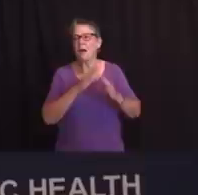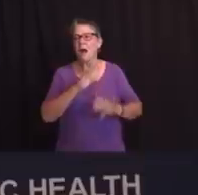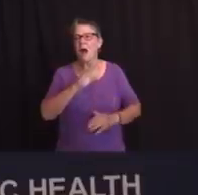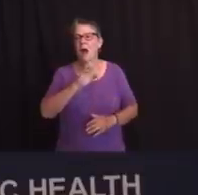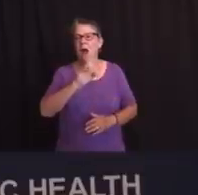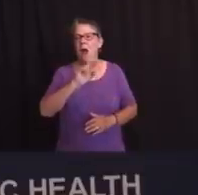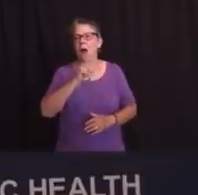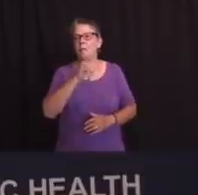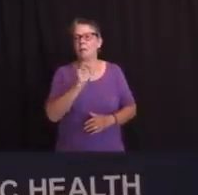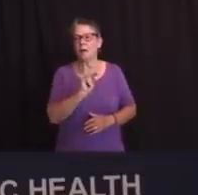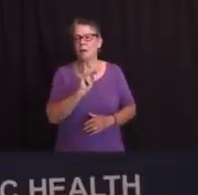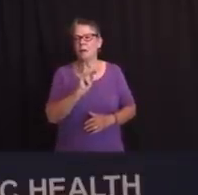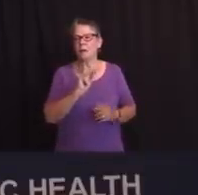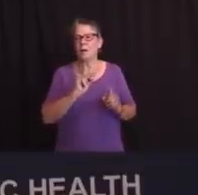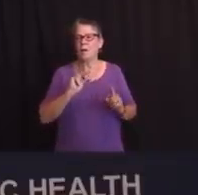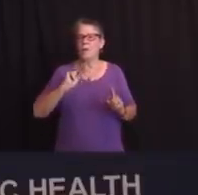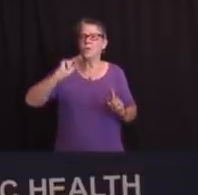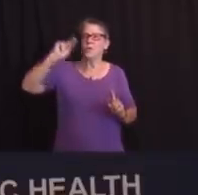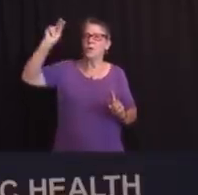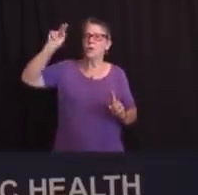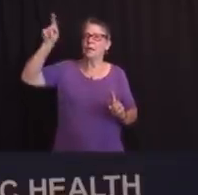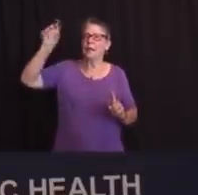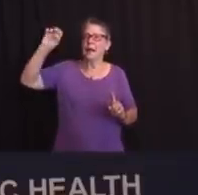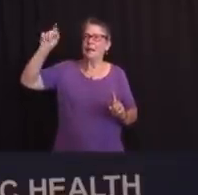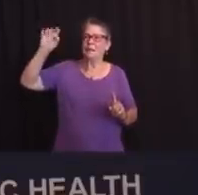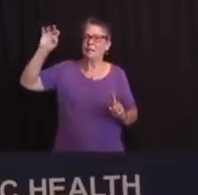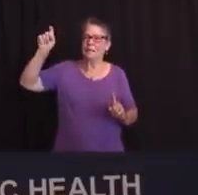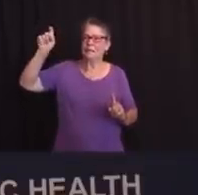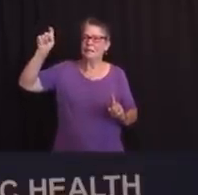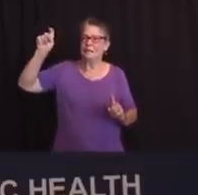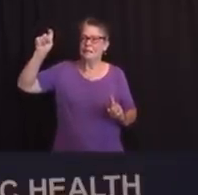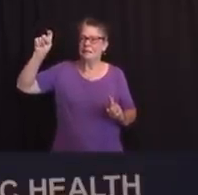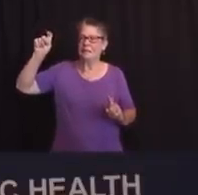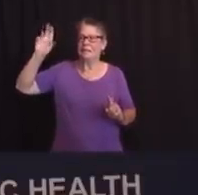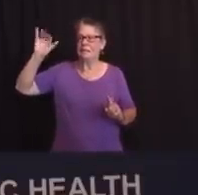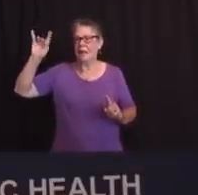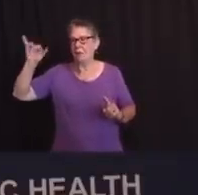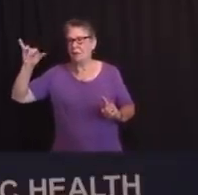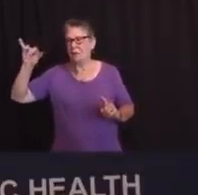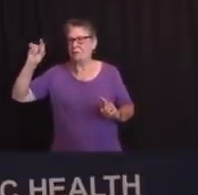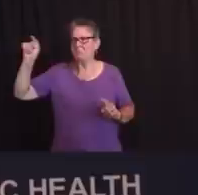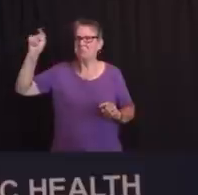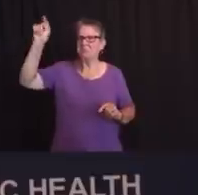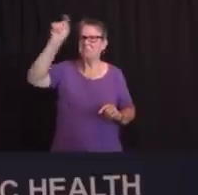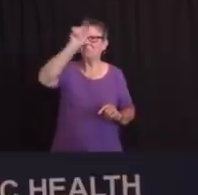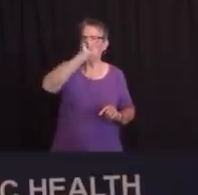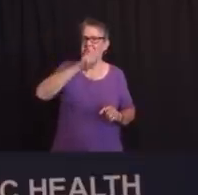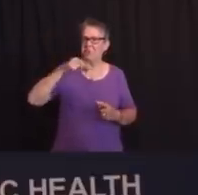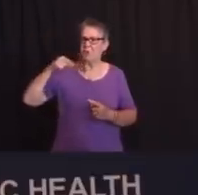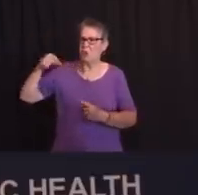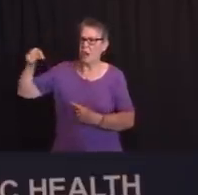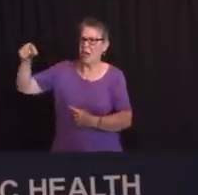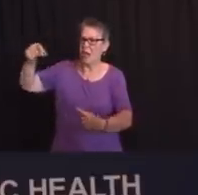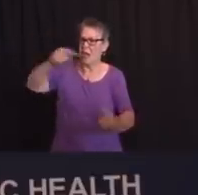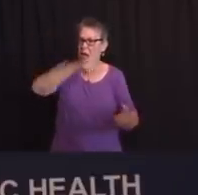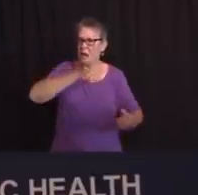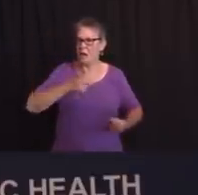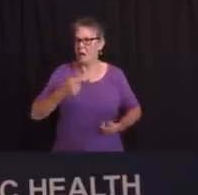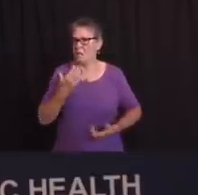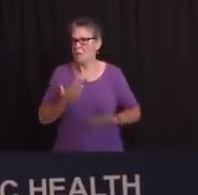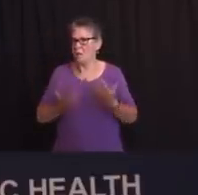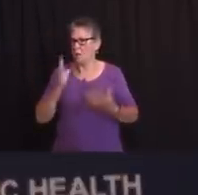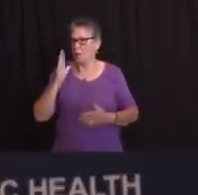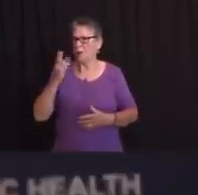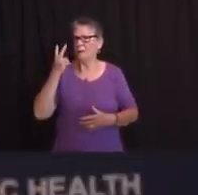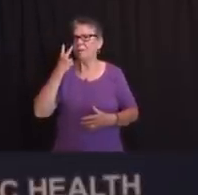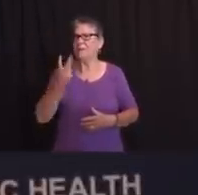Verona. Those teams from the National Weather Service are still out in Burlington and Ocean, so we may see an increase in what's confirmed, and